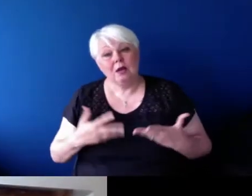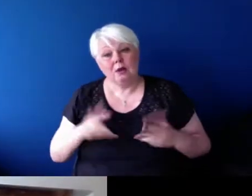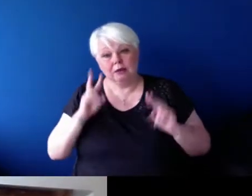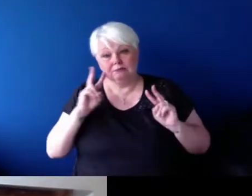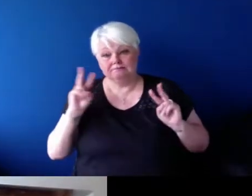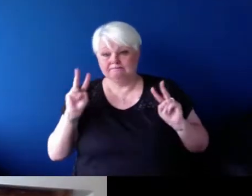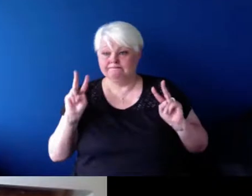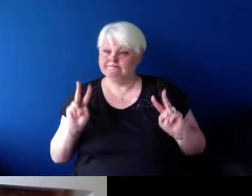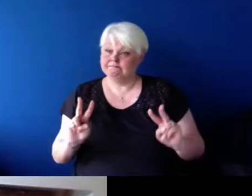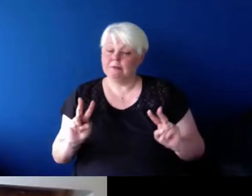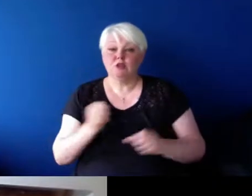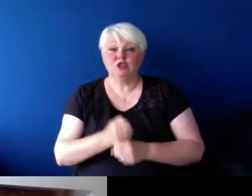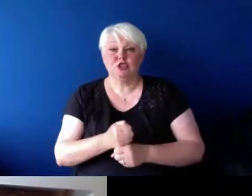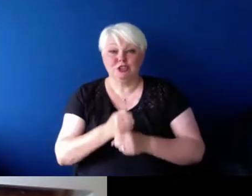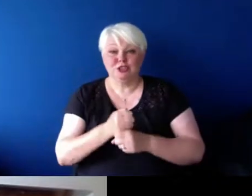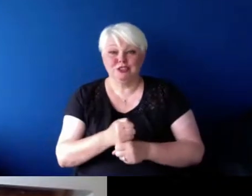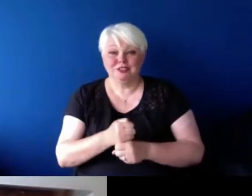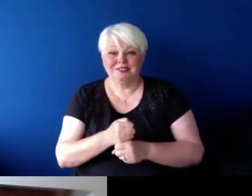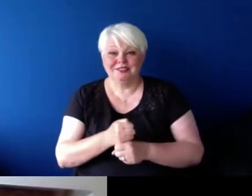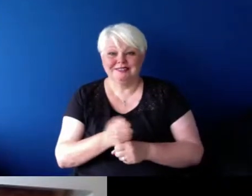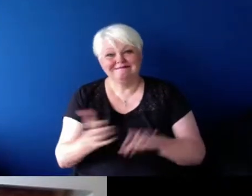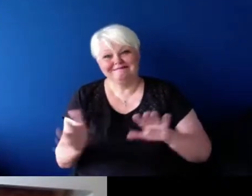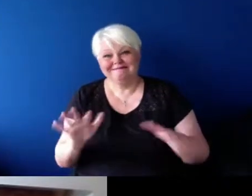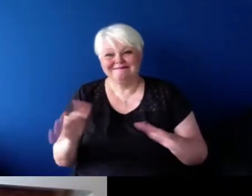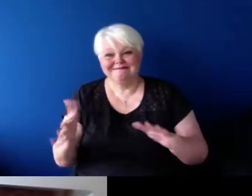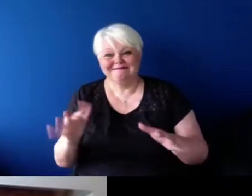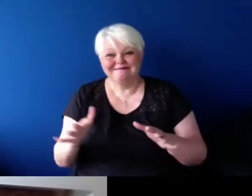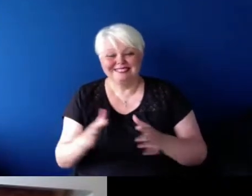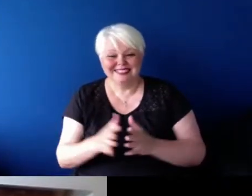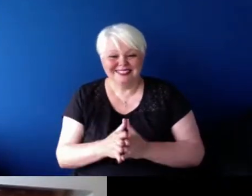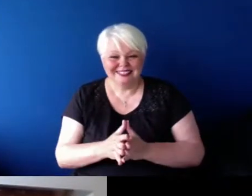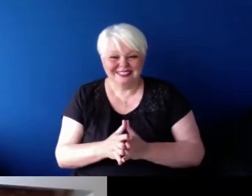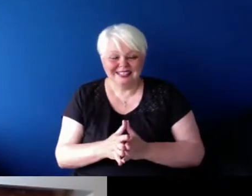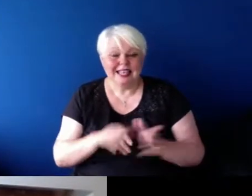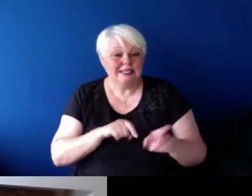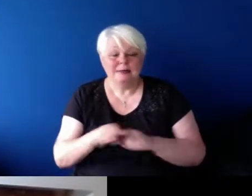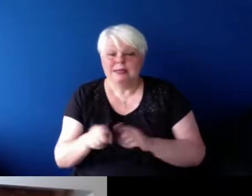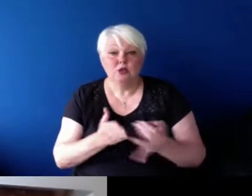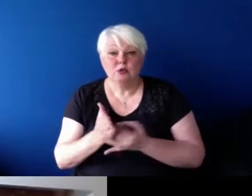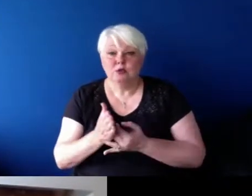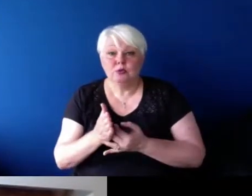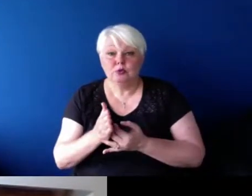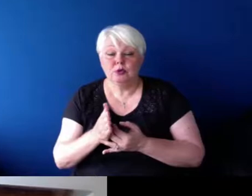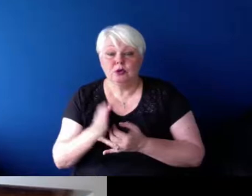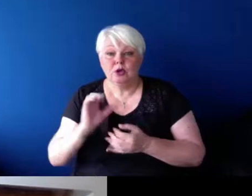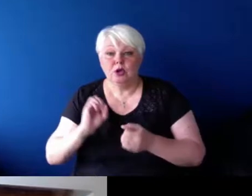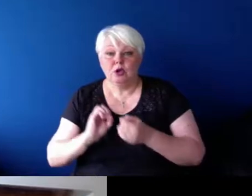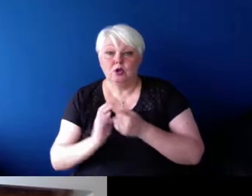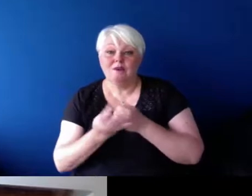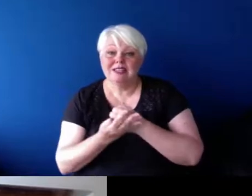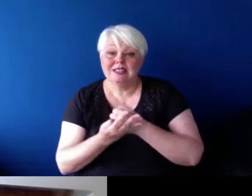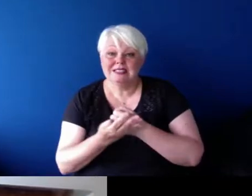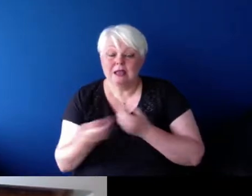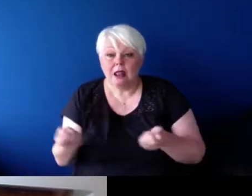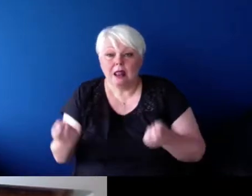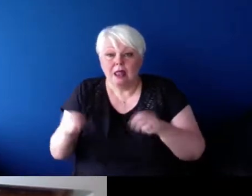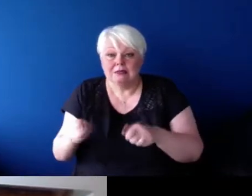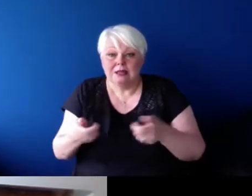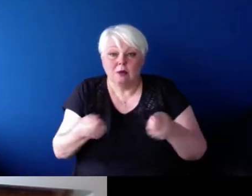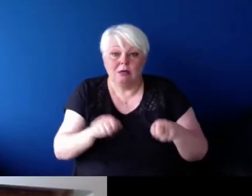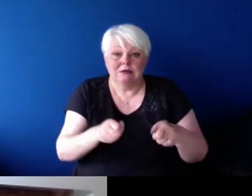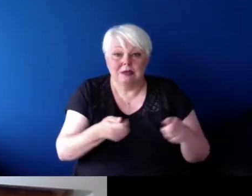church in a way. I can see that, especially through COVID, you know, and the lockdown, that we see a